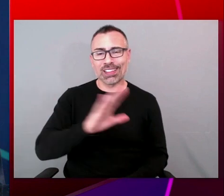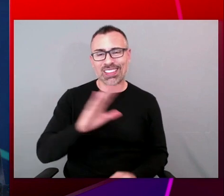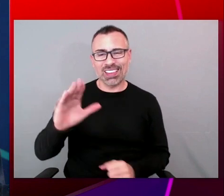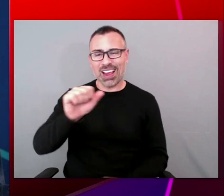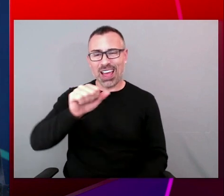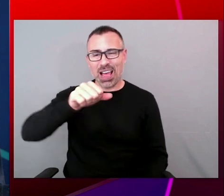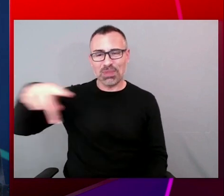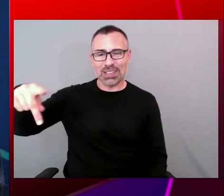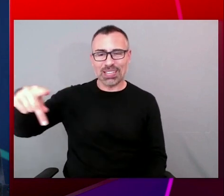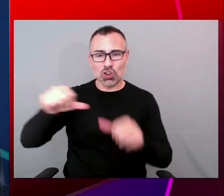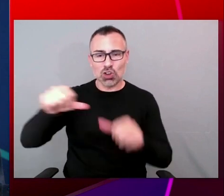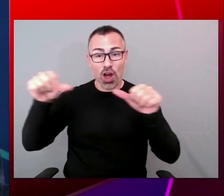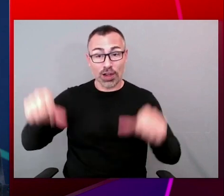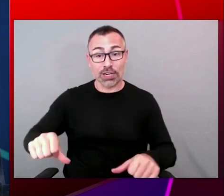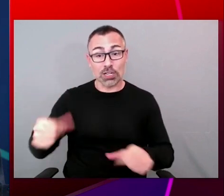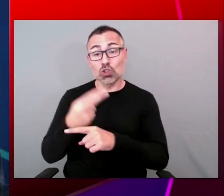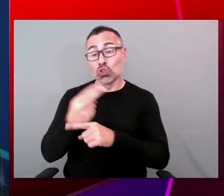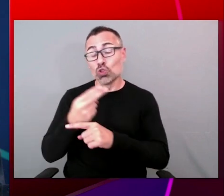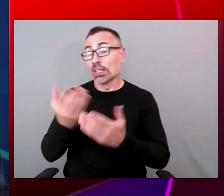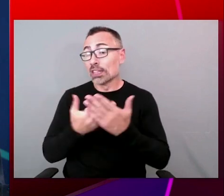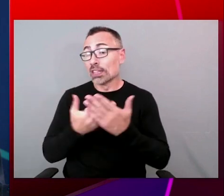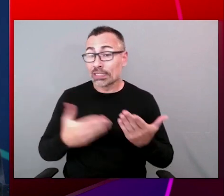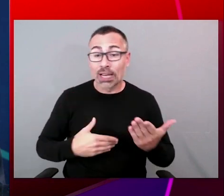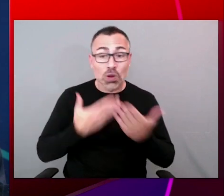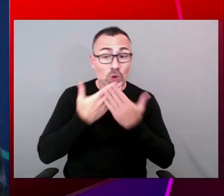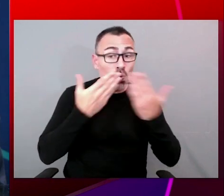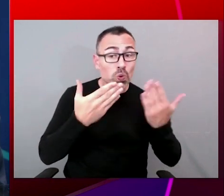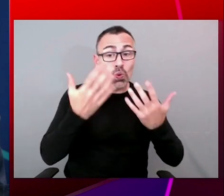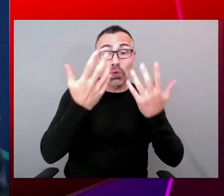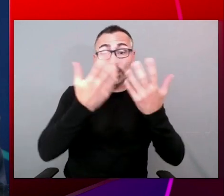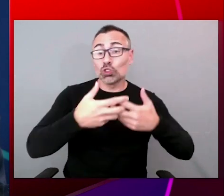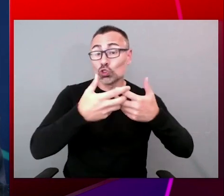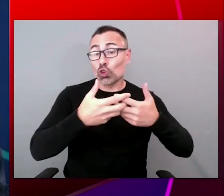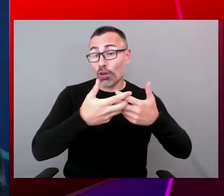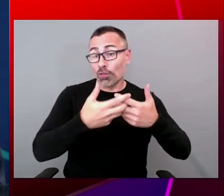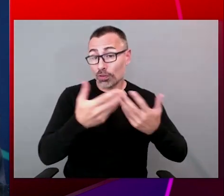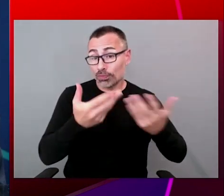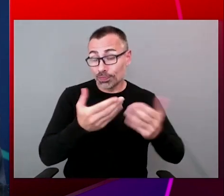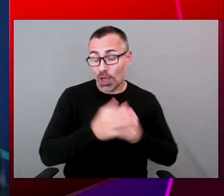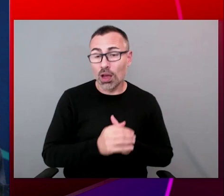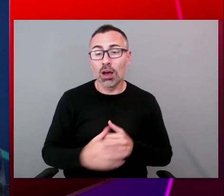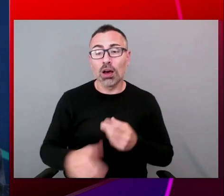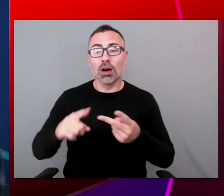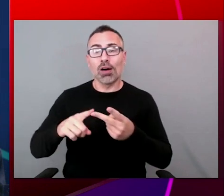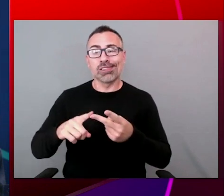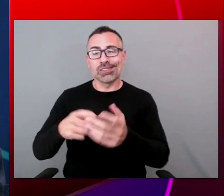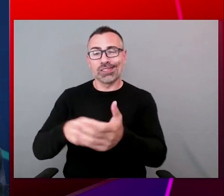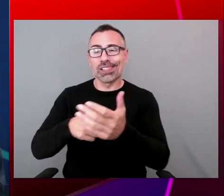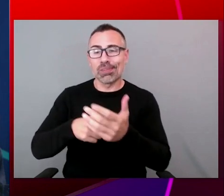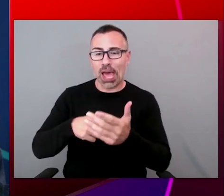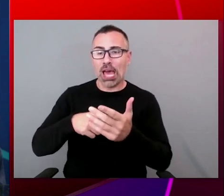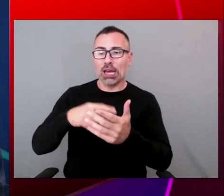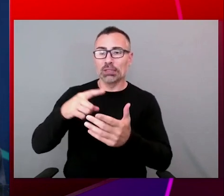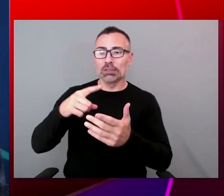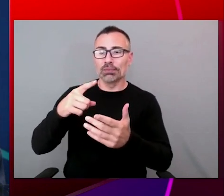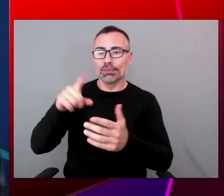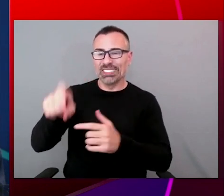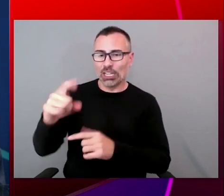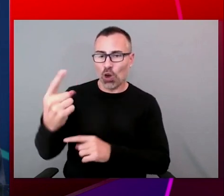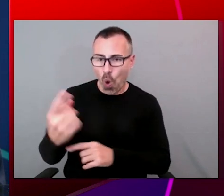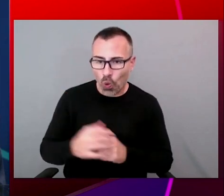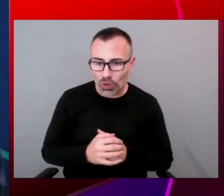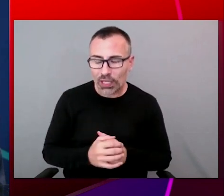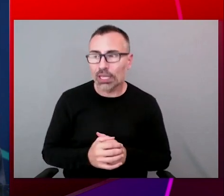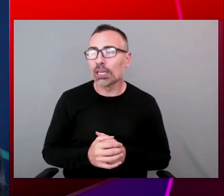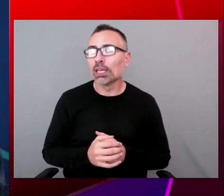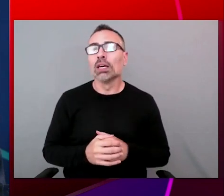architecture using things like serverless and on-demand. So, you know, you're not running systems that don't need to be running, really optimizing that efficiency